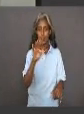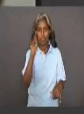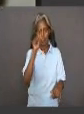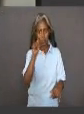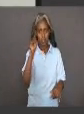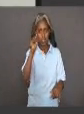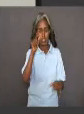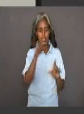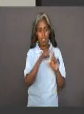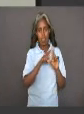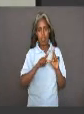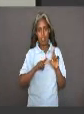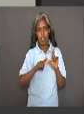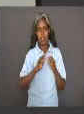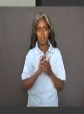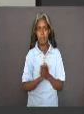945-degree angle.